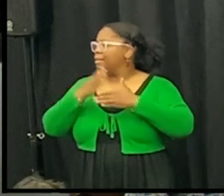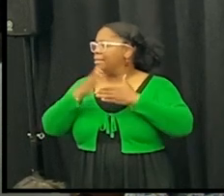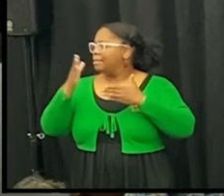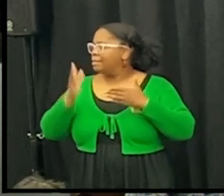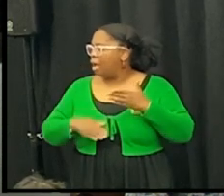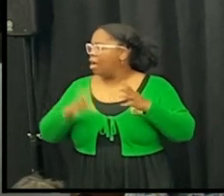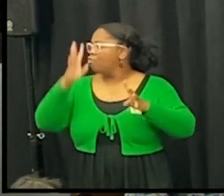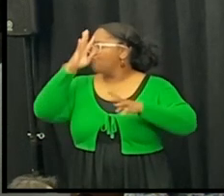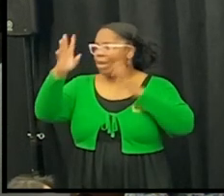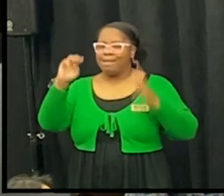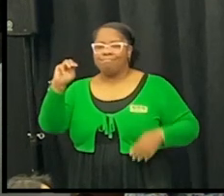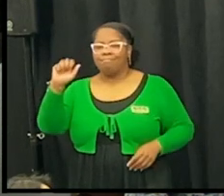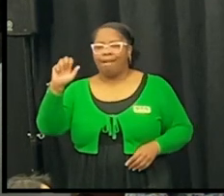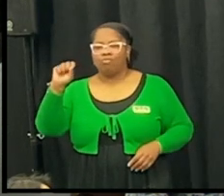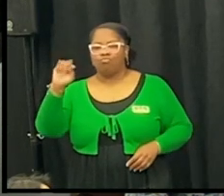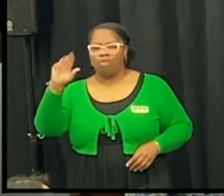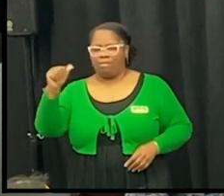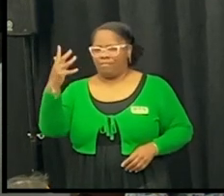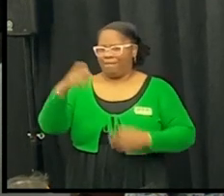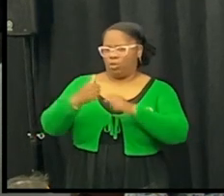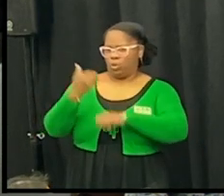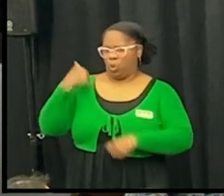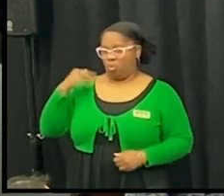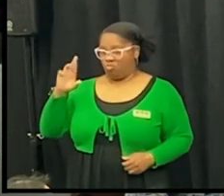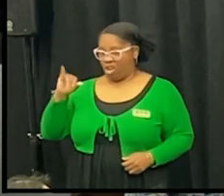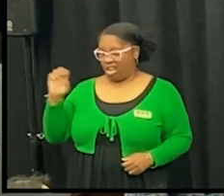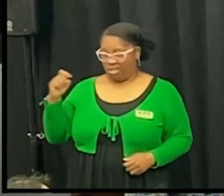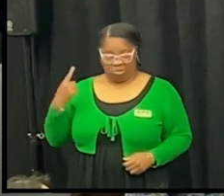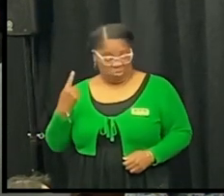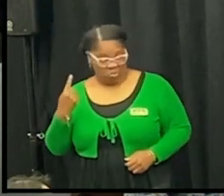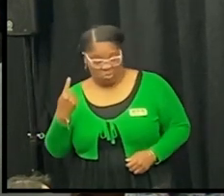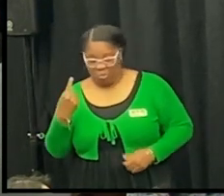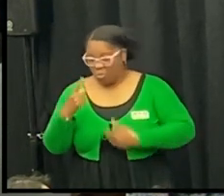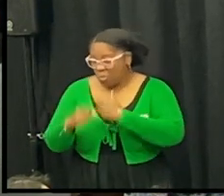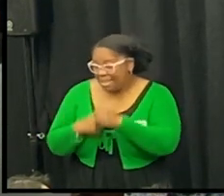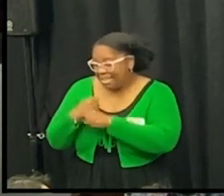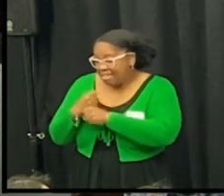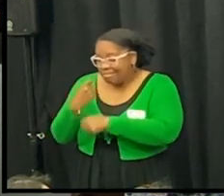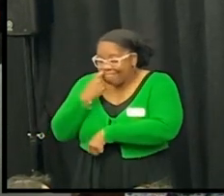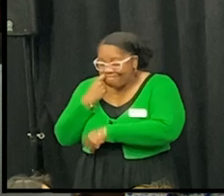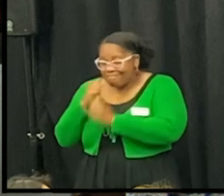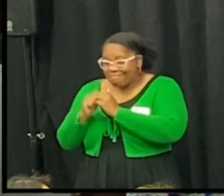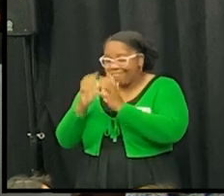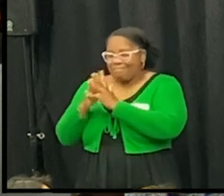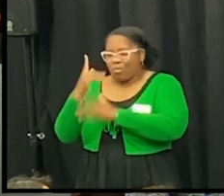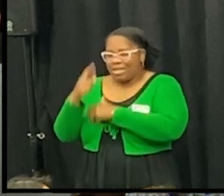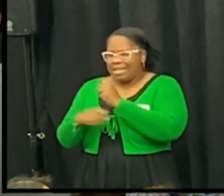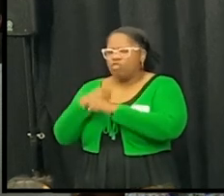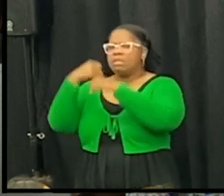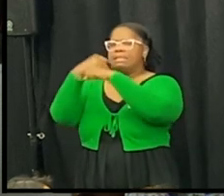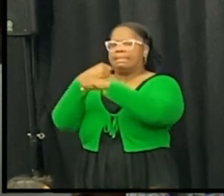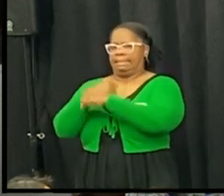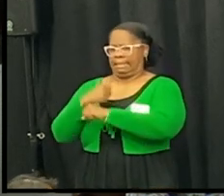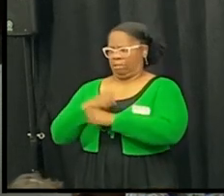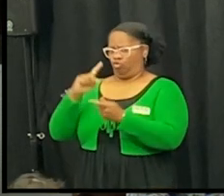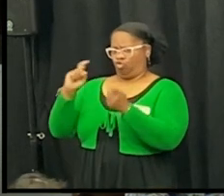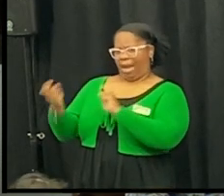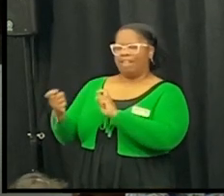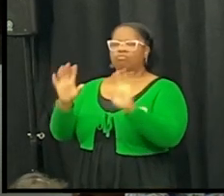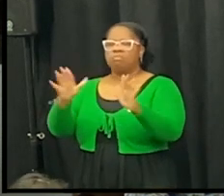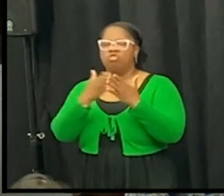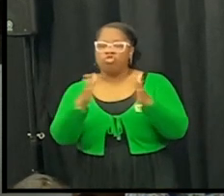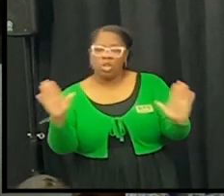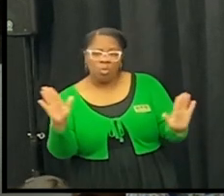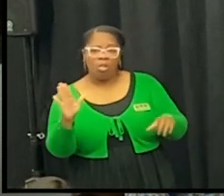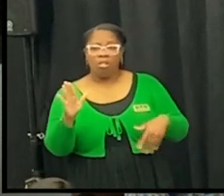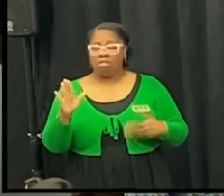having created Maestra 5 years ago and Rise, it's now been a year. One year. How have the stats changed in a general way? Are